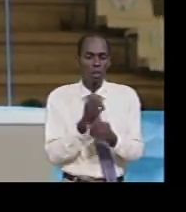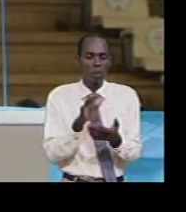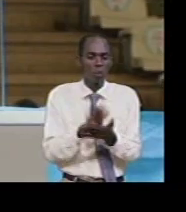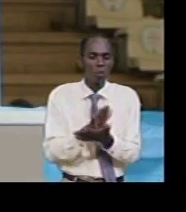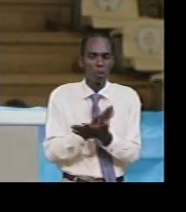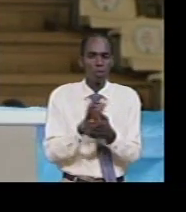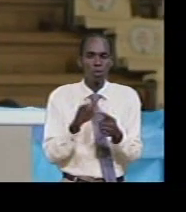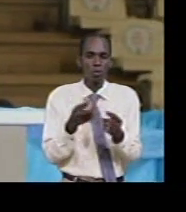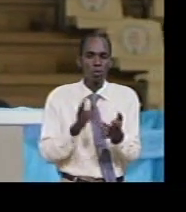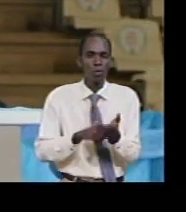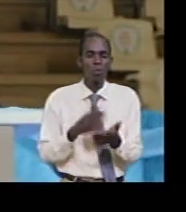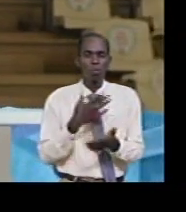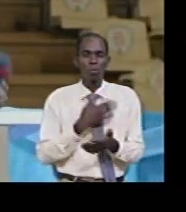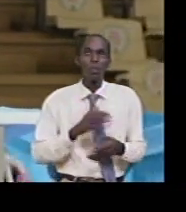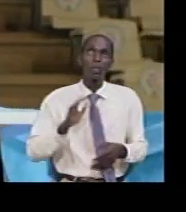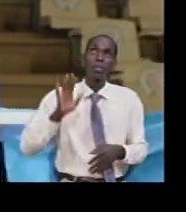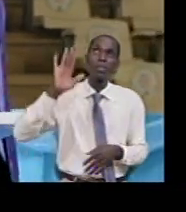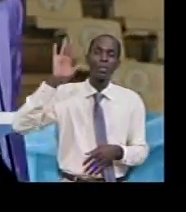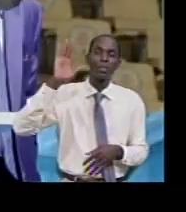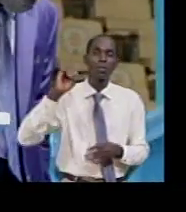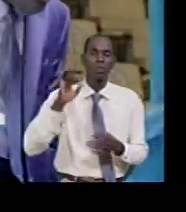the decision slip.